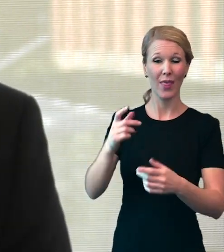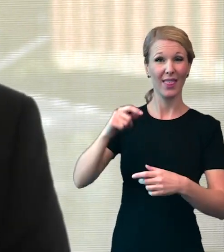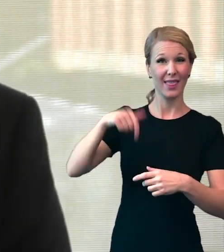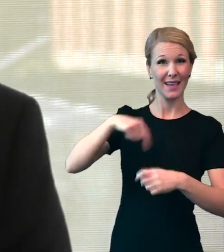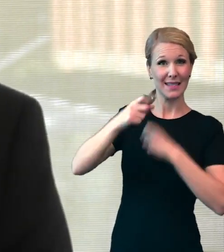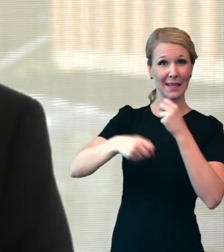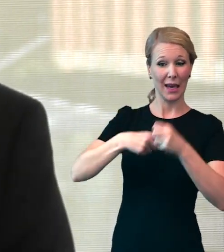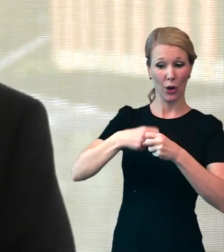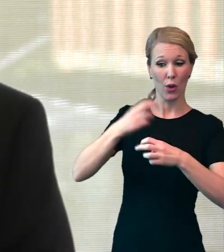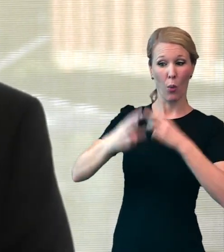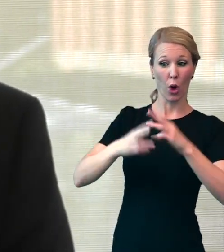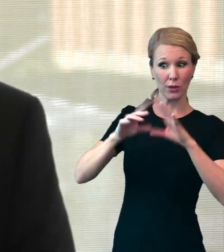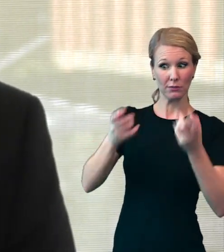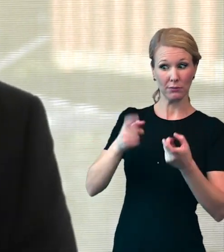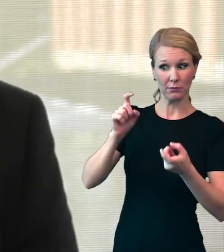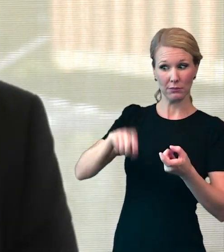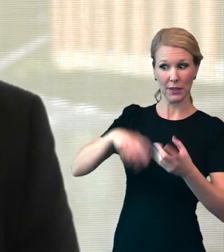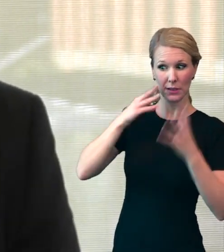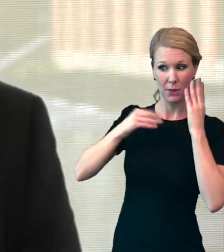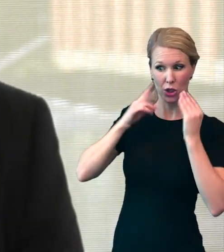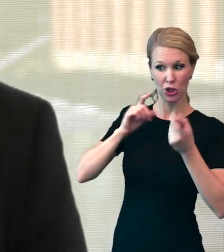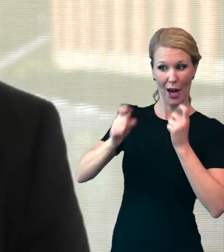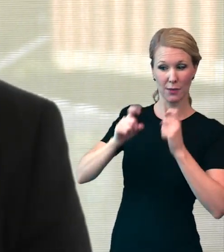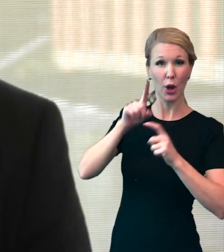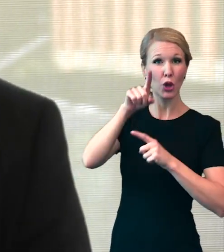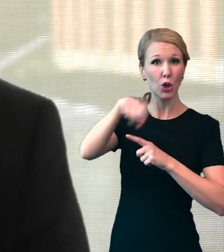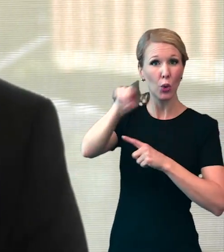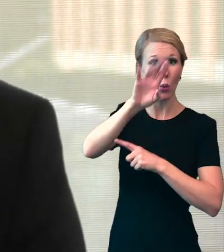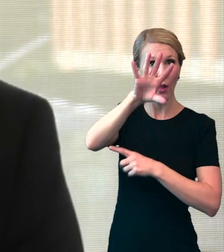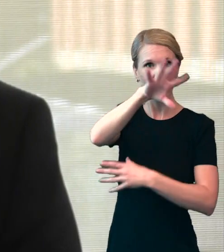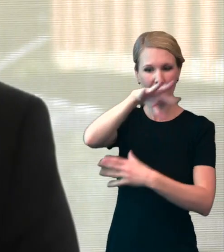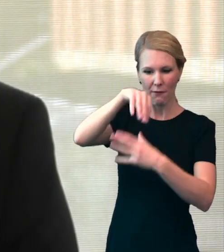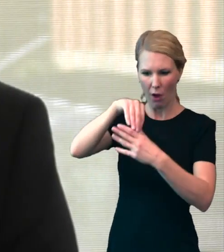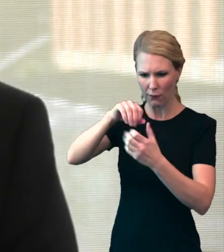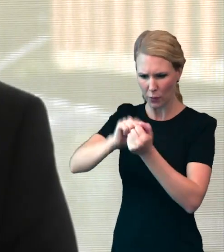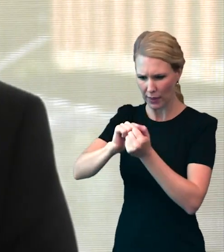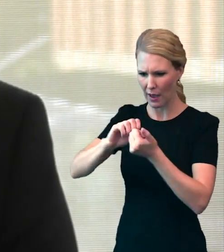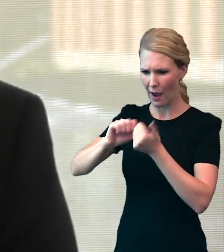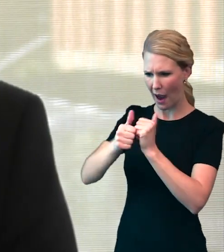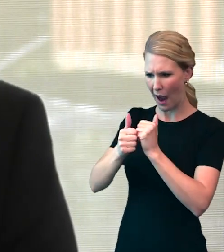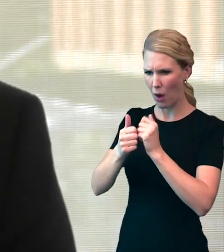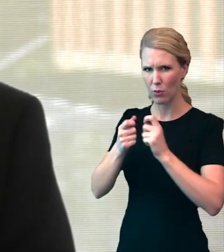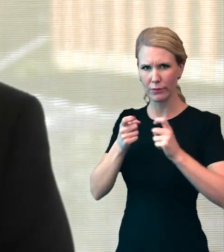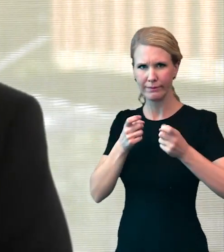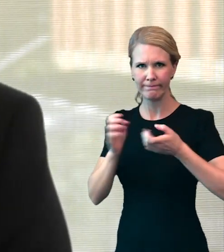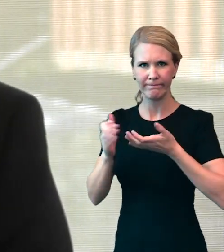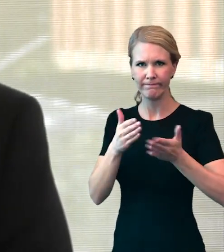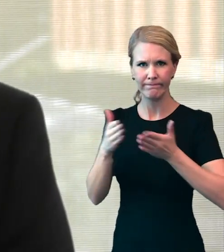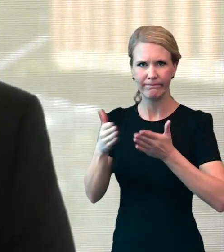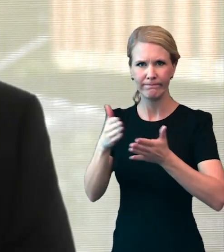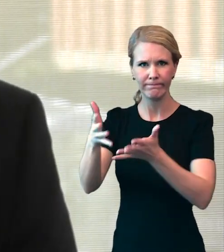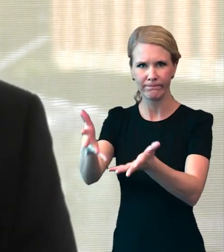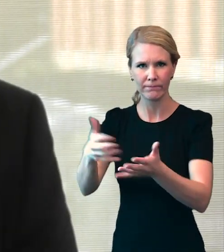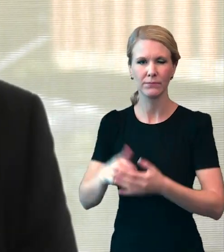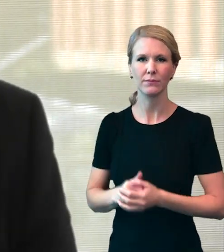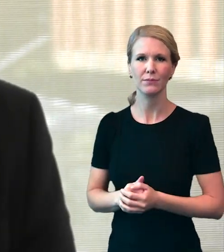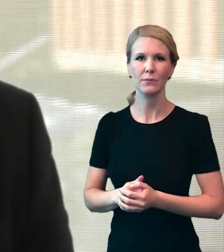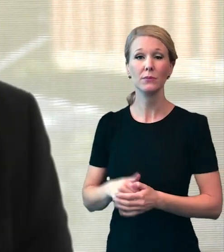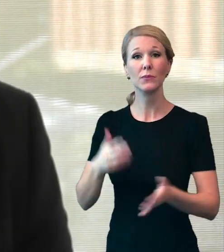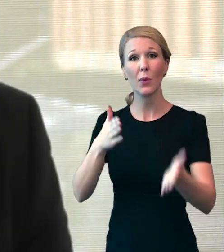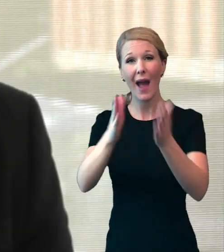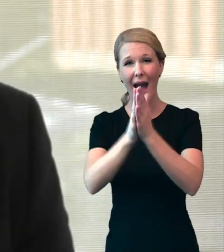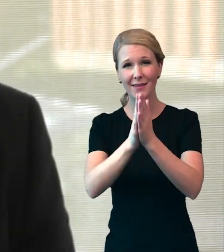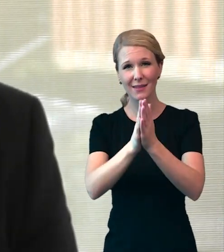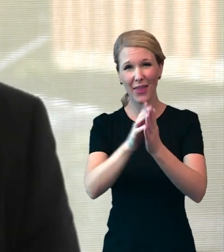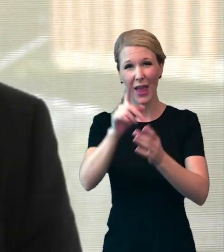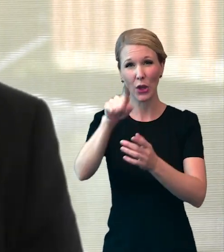will determine how we make and move forward and make those decisions in a meaningful and equitable way. I ask that you make a